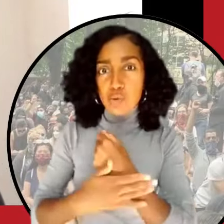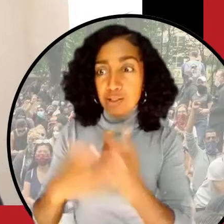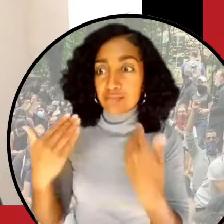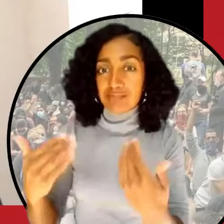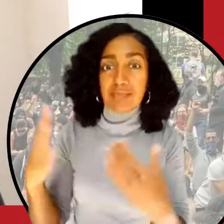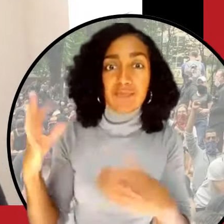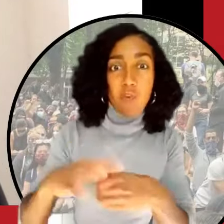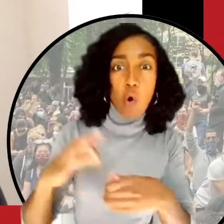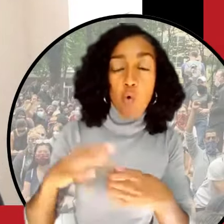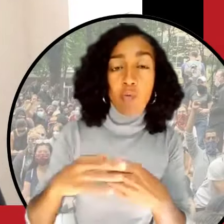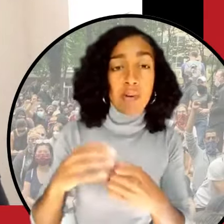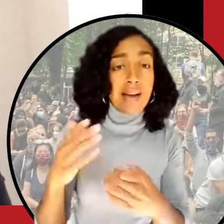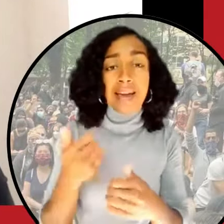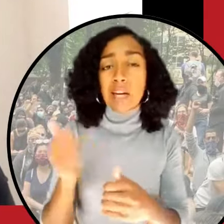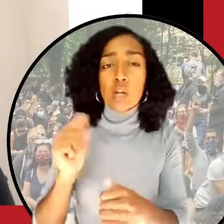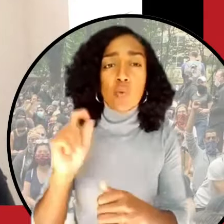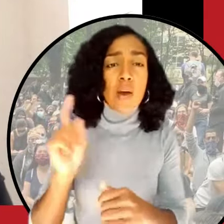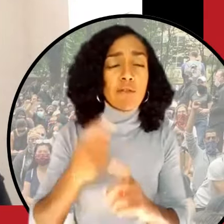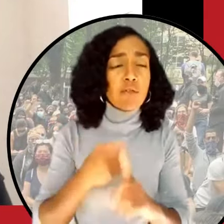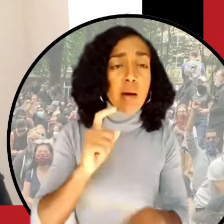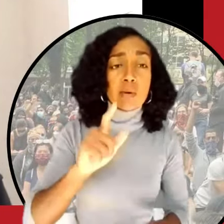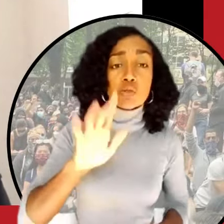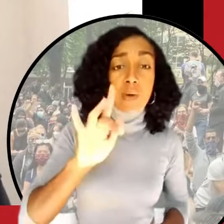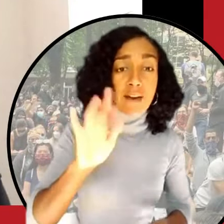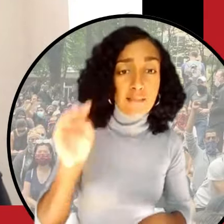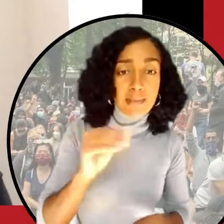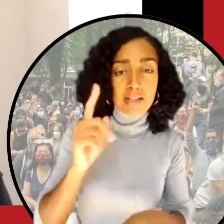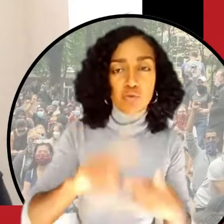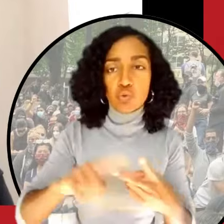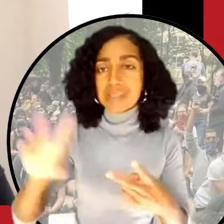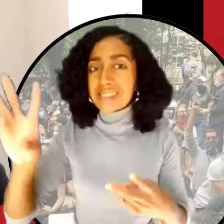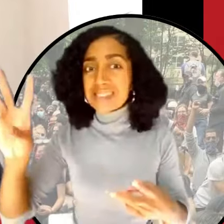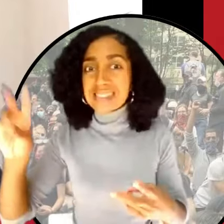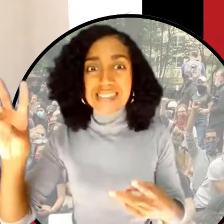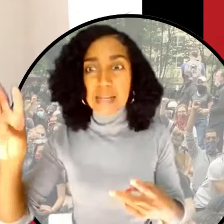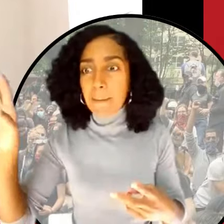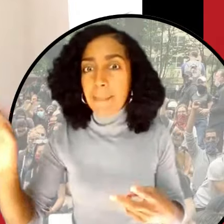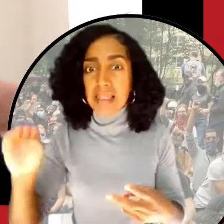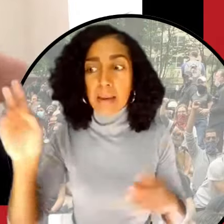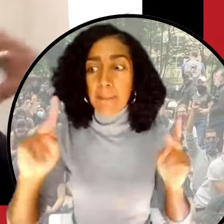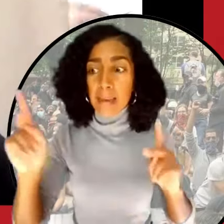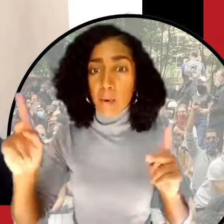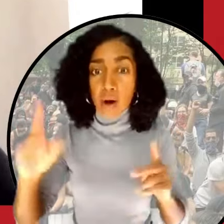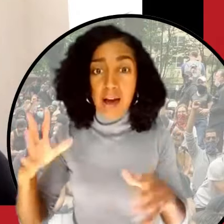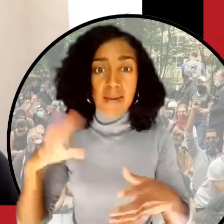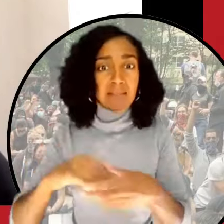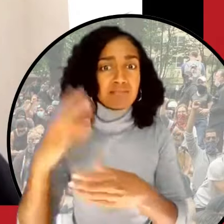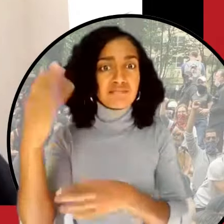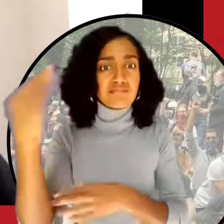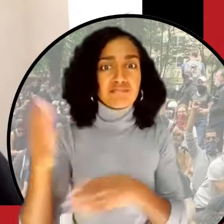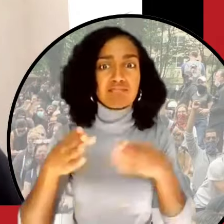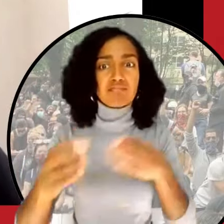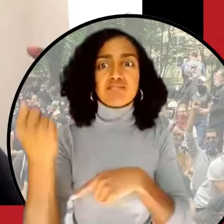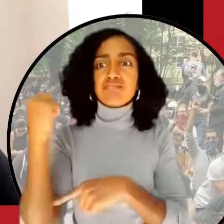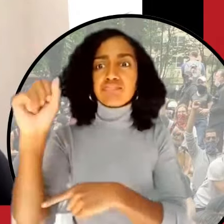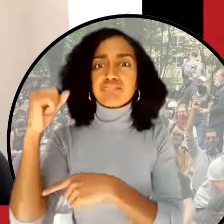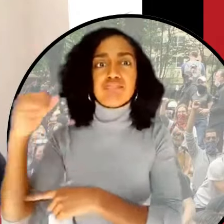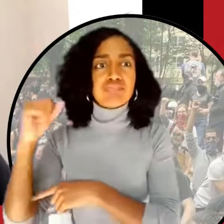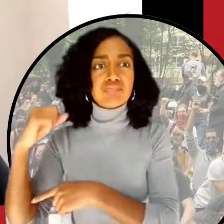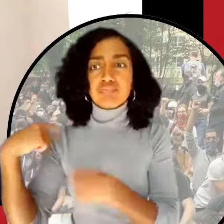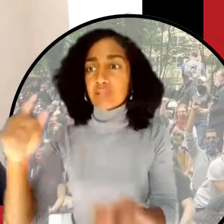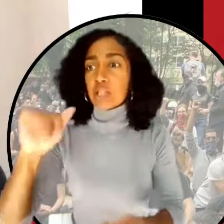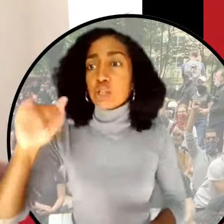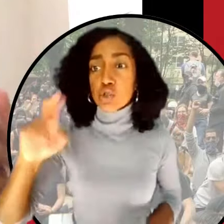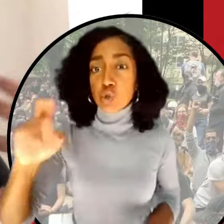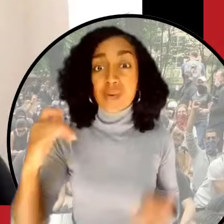to 67 million folks have been in the streets since June. And I think this is our opportunity to do the mass political education that they are